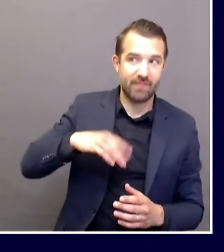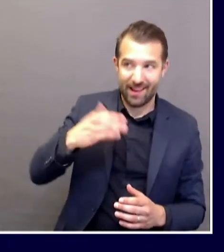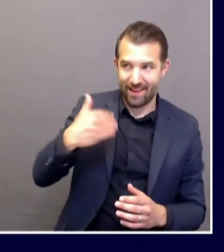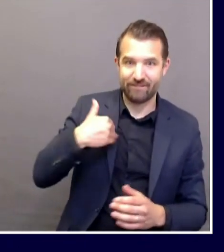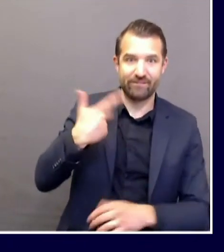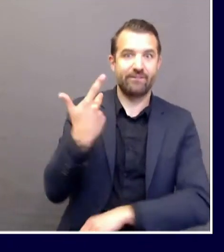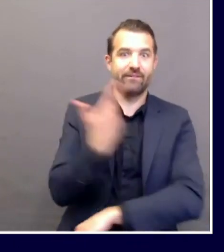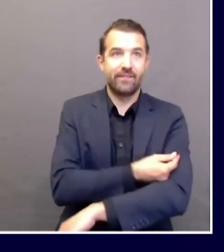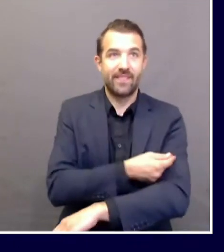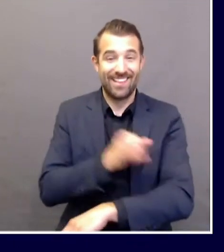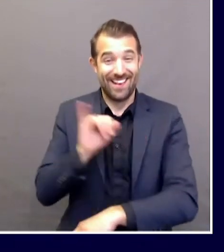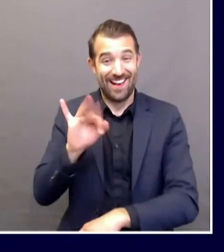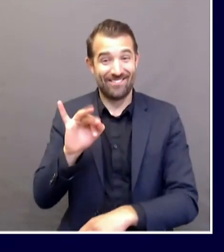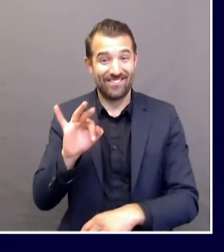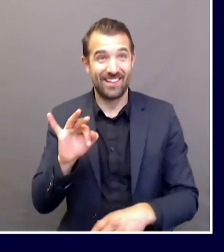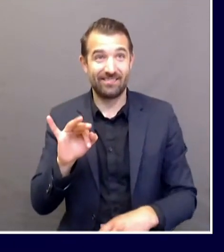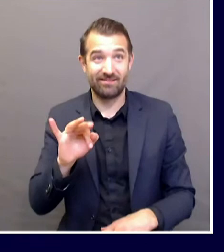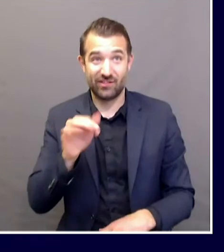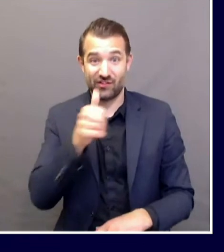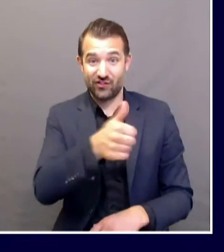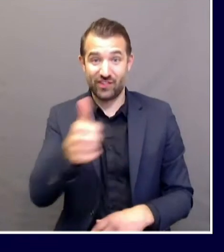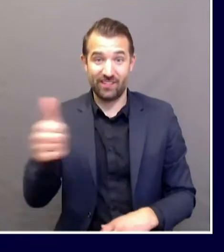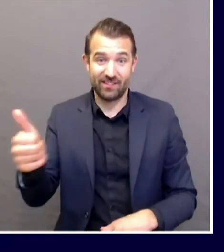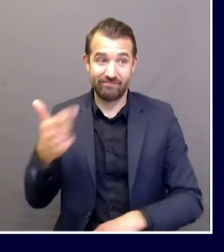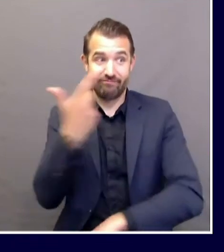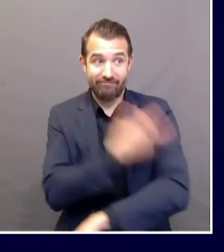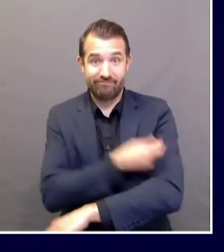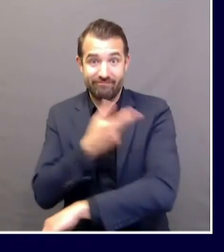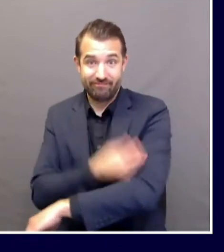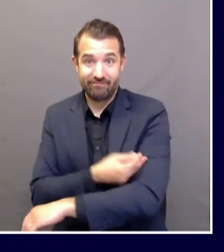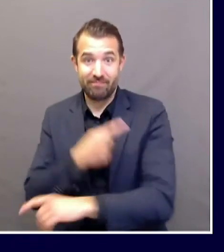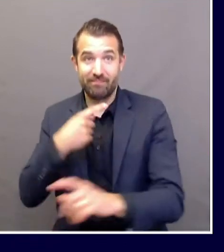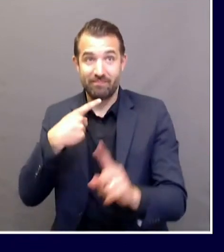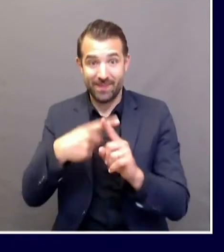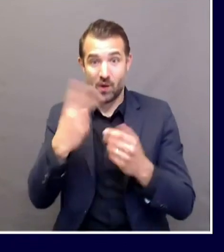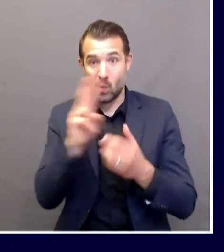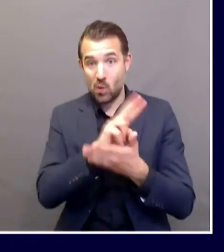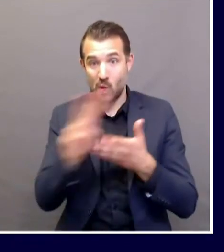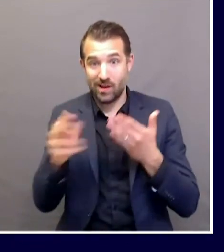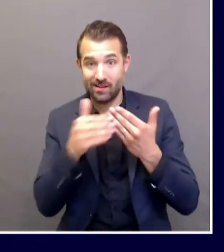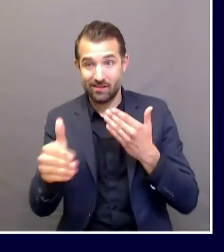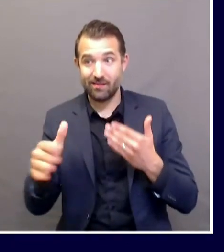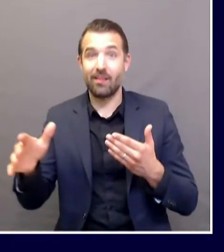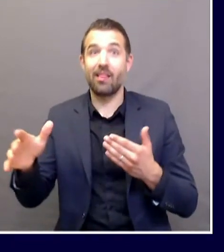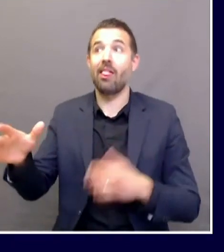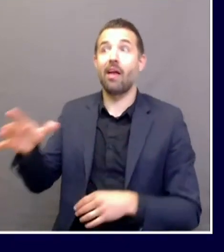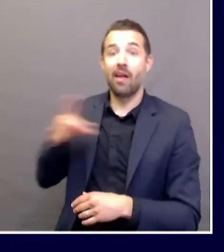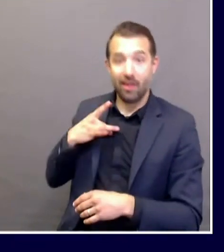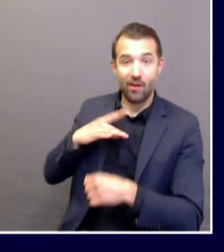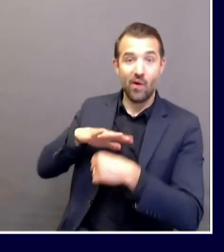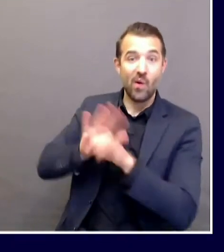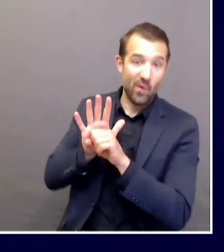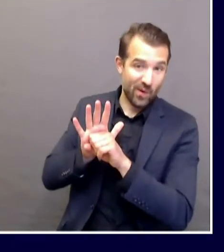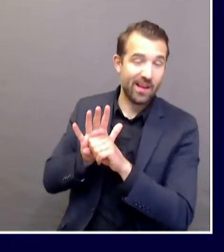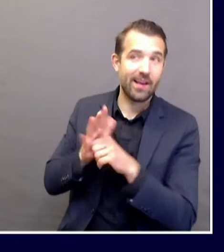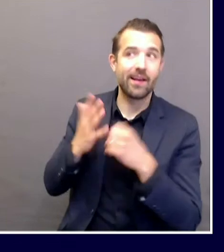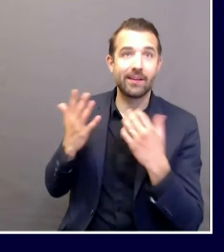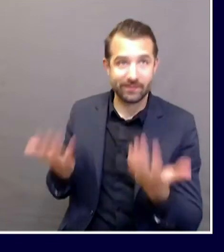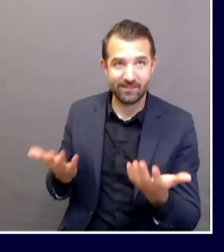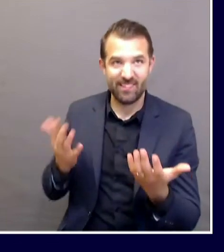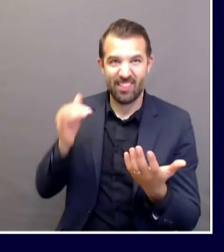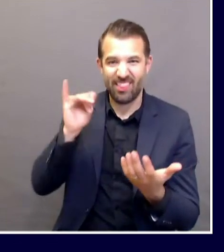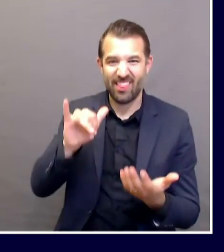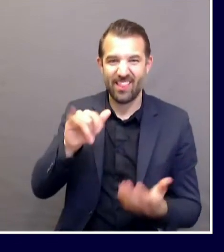0.02% of people who gets COVID, your likelihood of needing to be severe, your likelihood of having severe